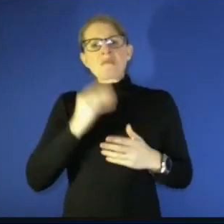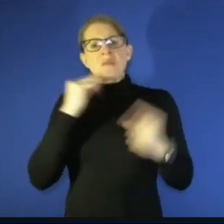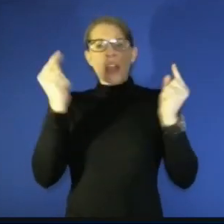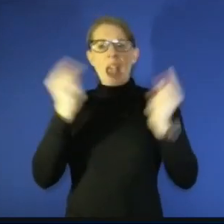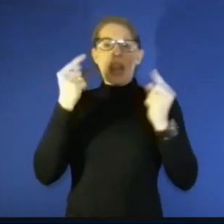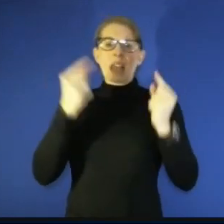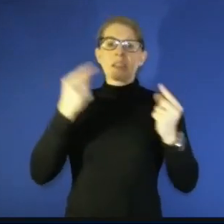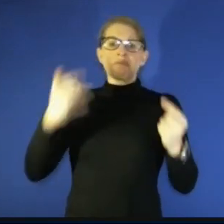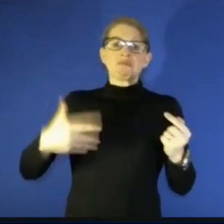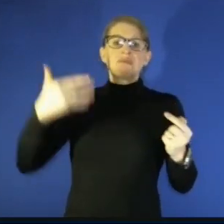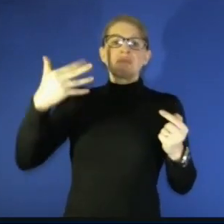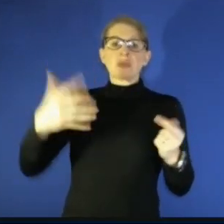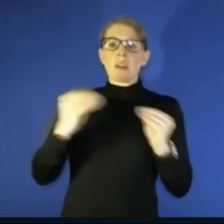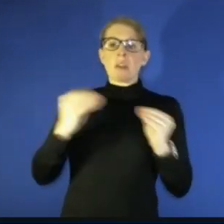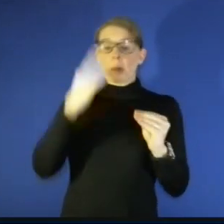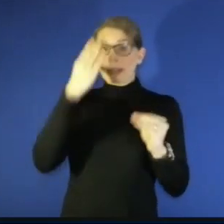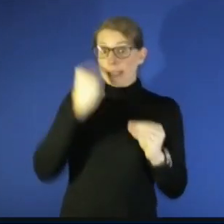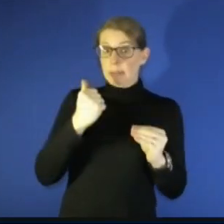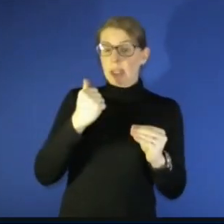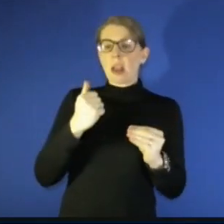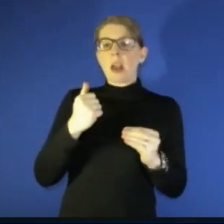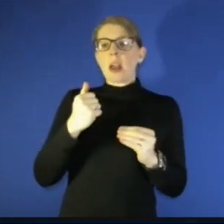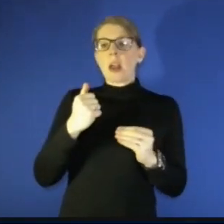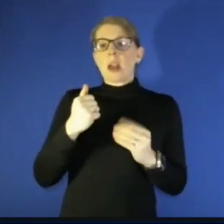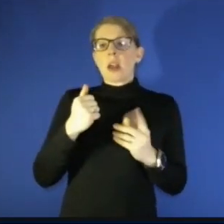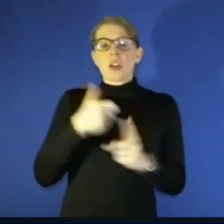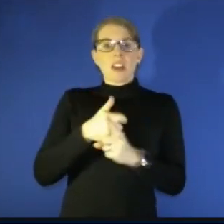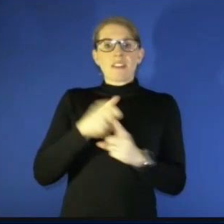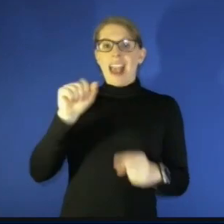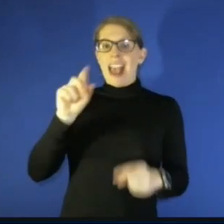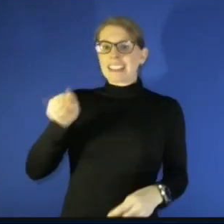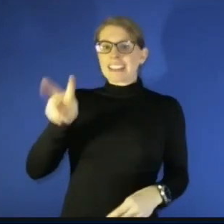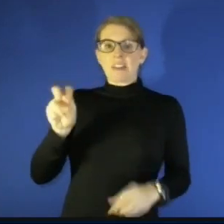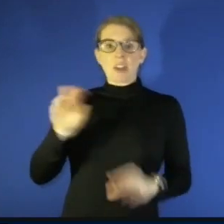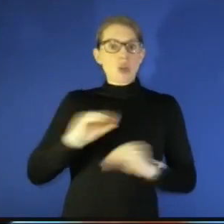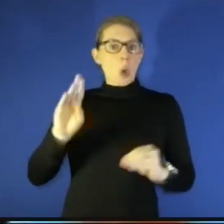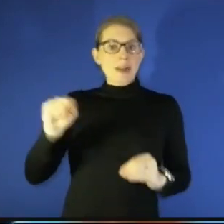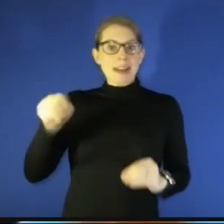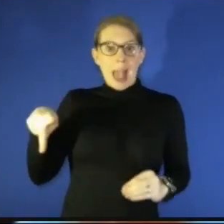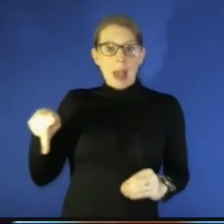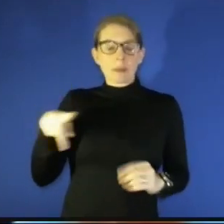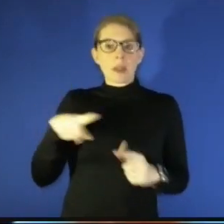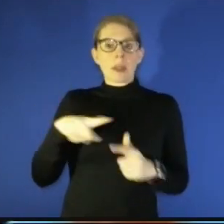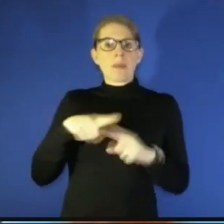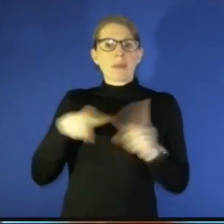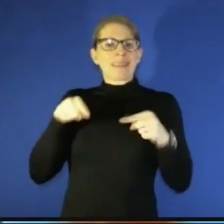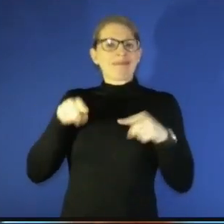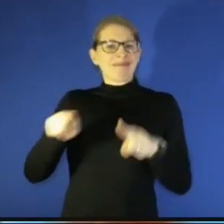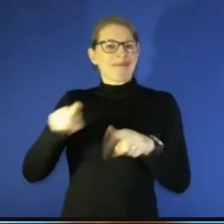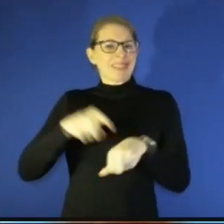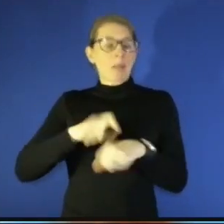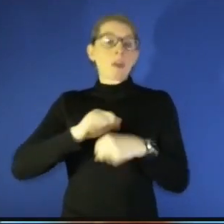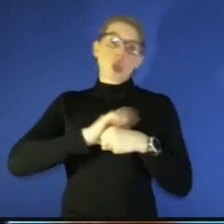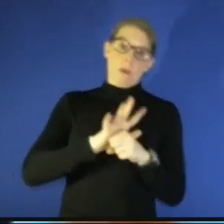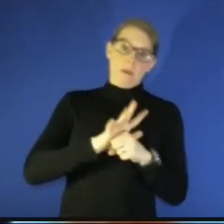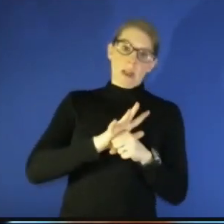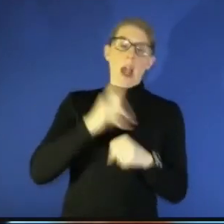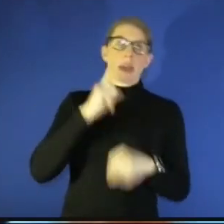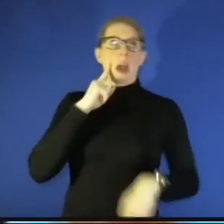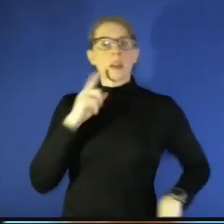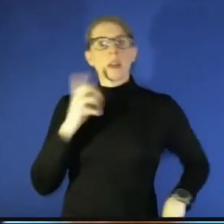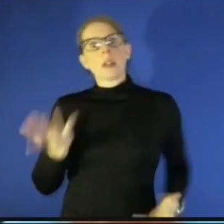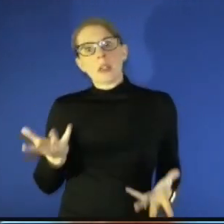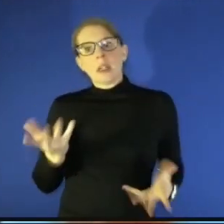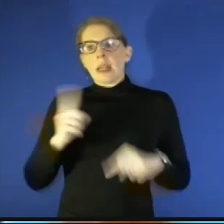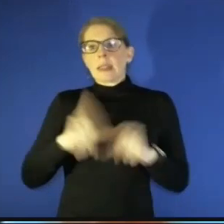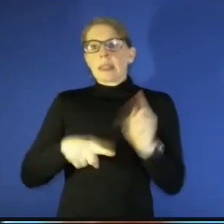more sleeping. I mean, since she was born, she was an active kid, no naps. So, but during that time, it was COVID, and I thought, I can't take her in